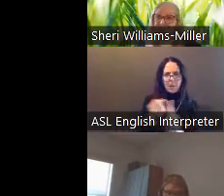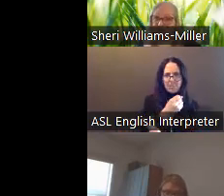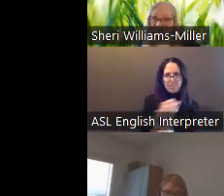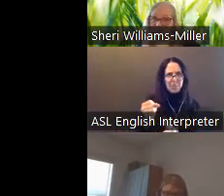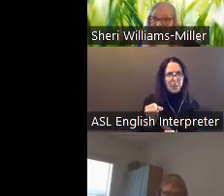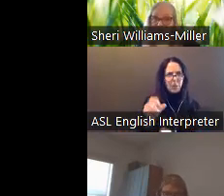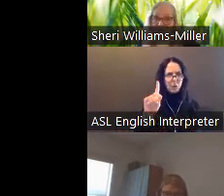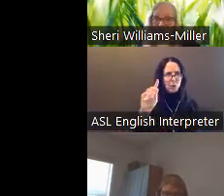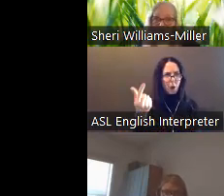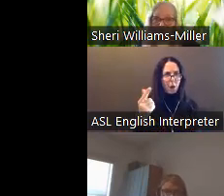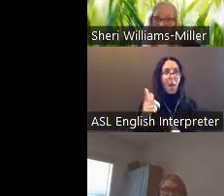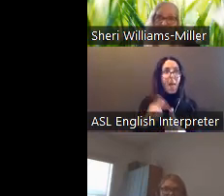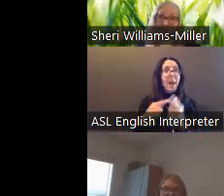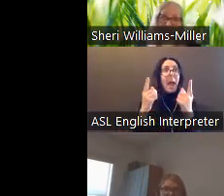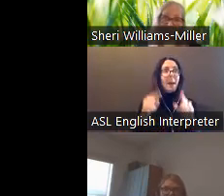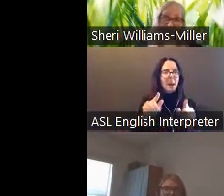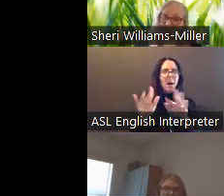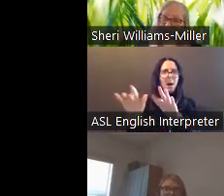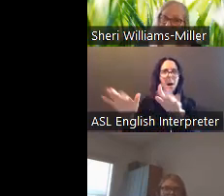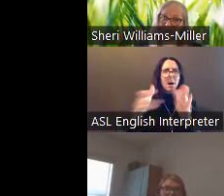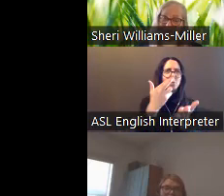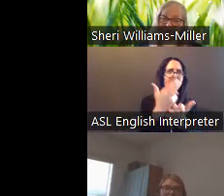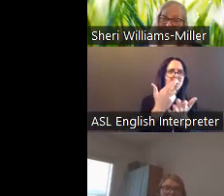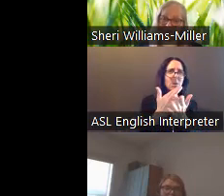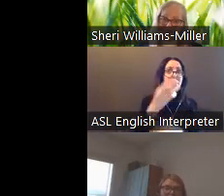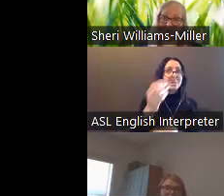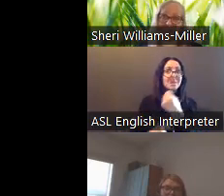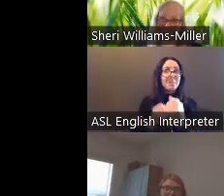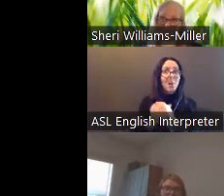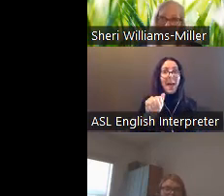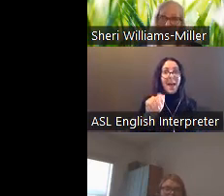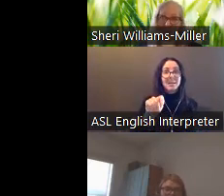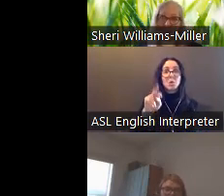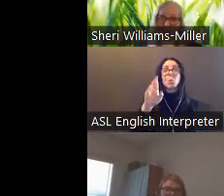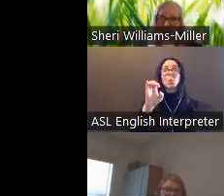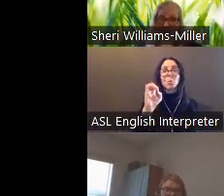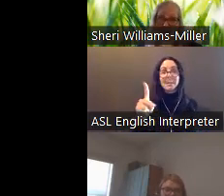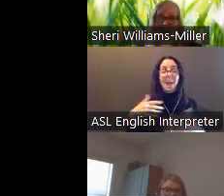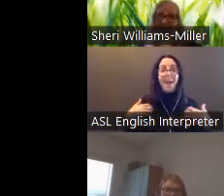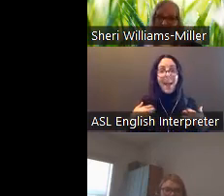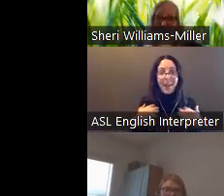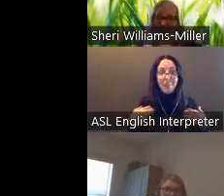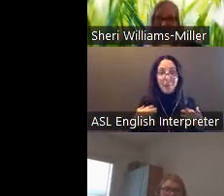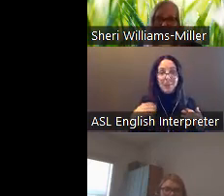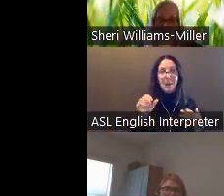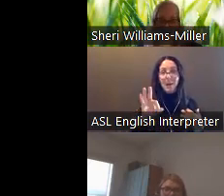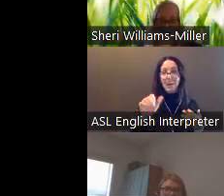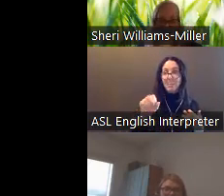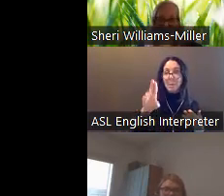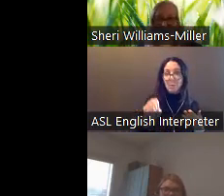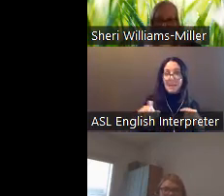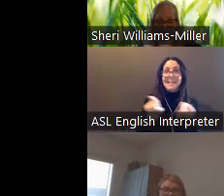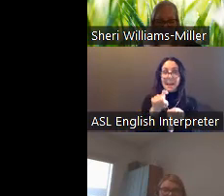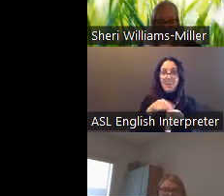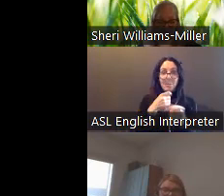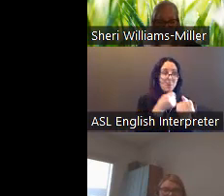on a journey of exploring resources to support at-risk animals at risk of abuse as we're supporting our clients